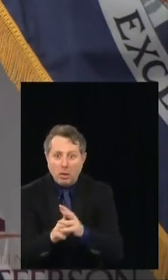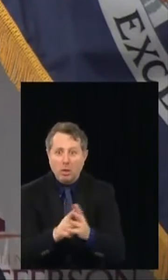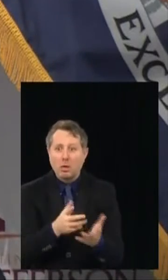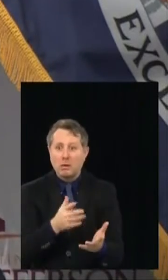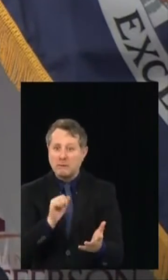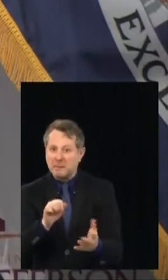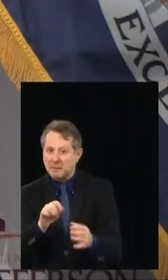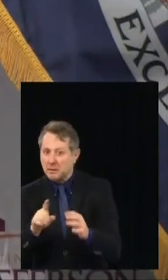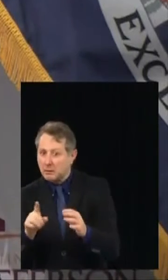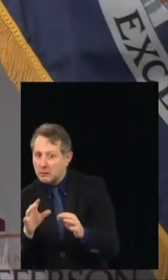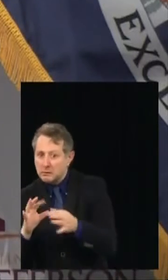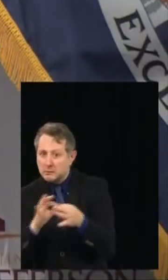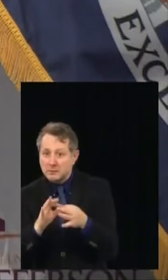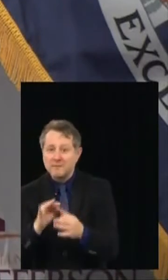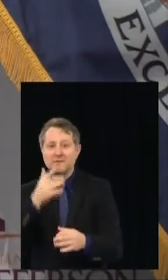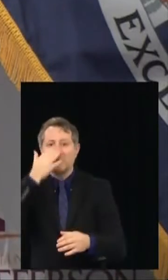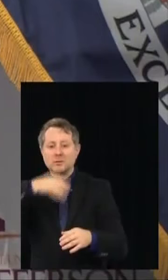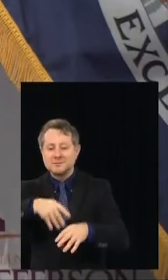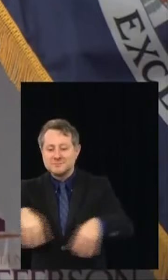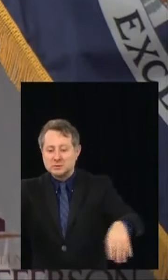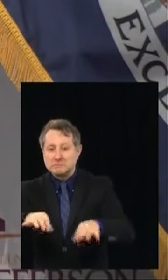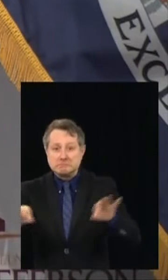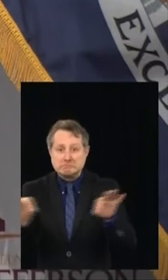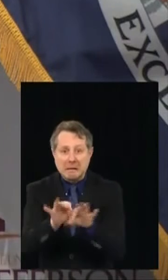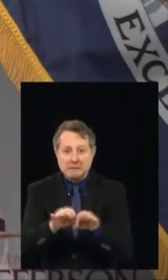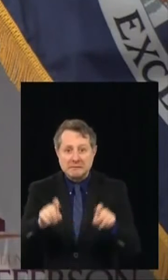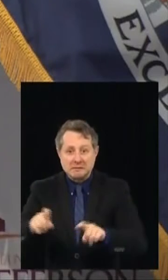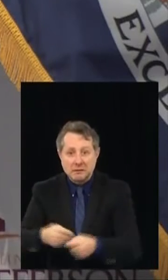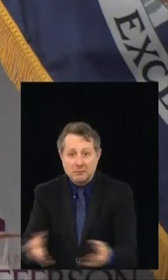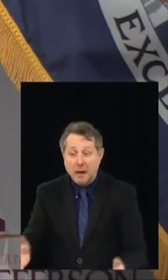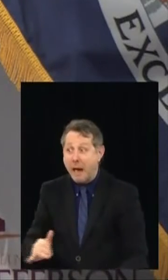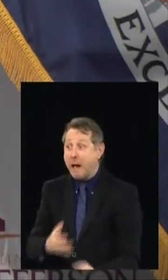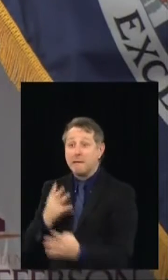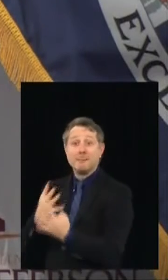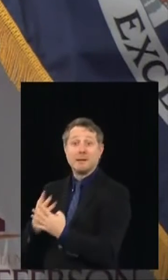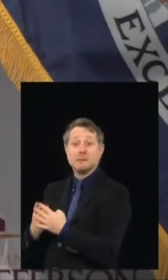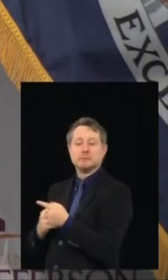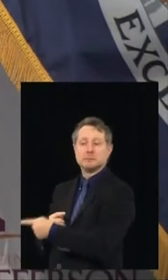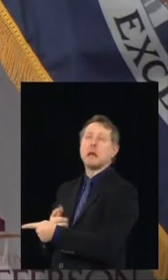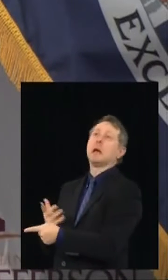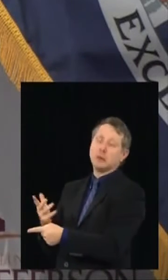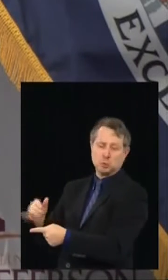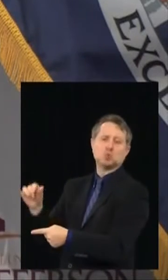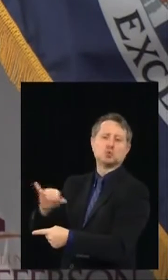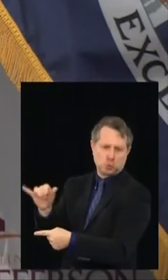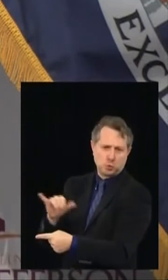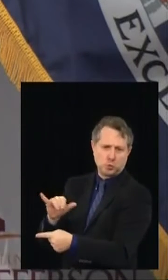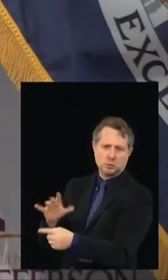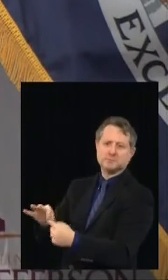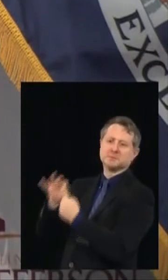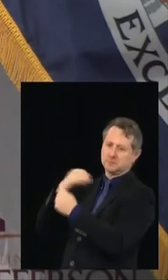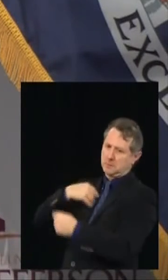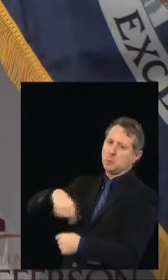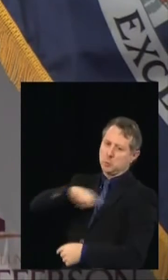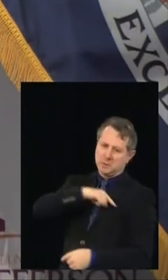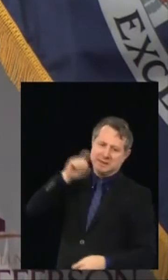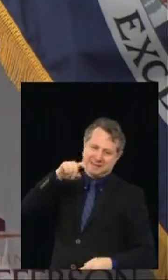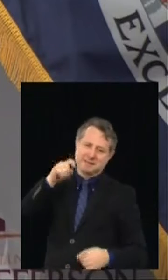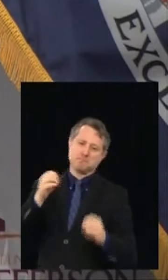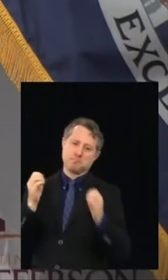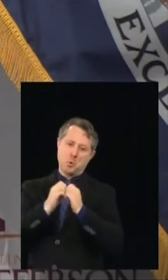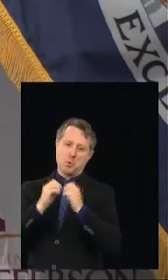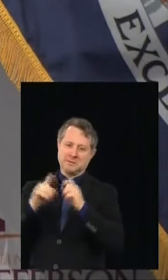essential workers, and the prison population is in that category. You need more tests all across the